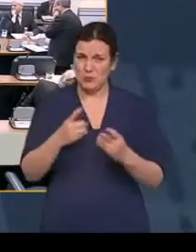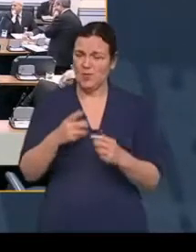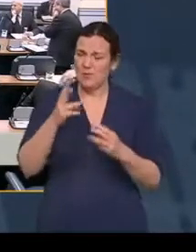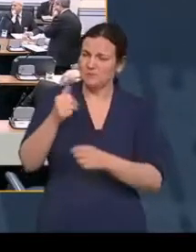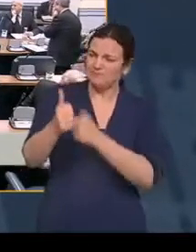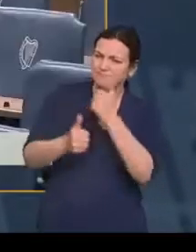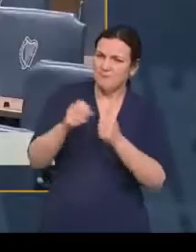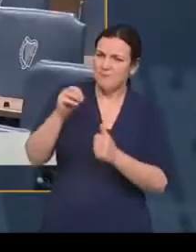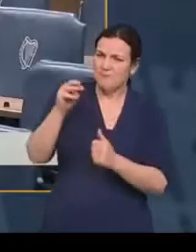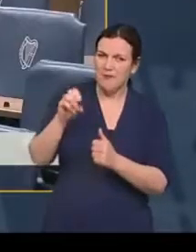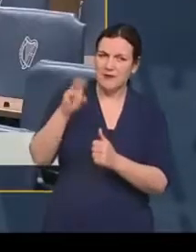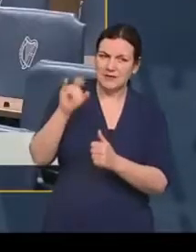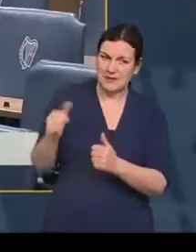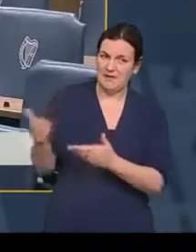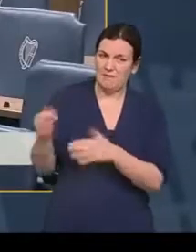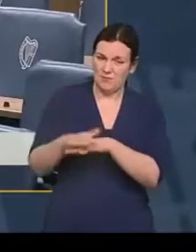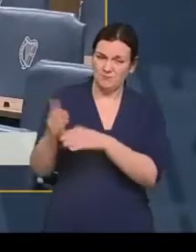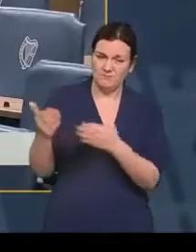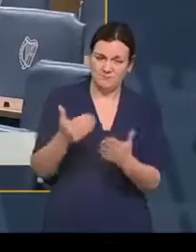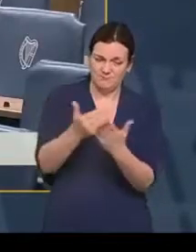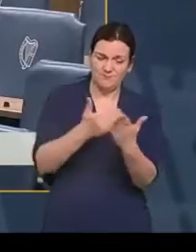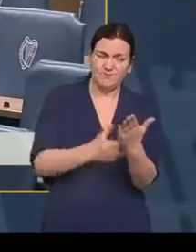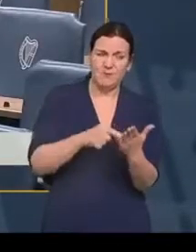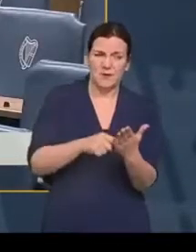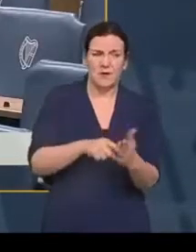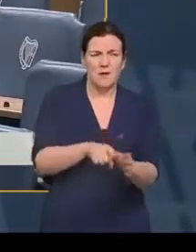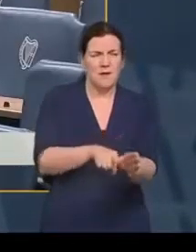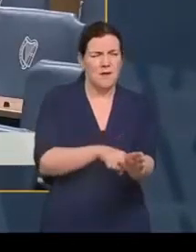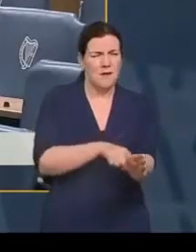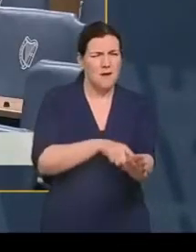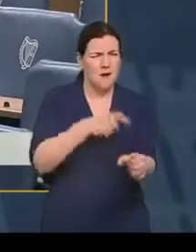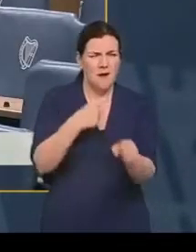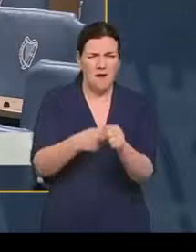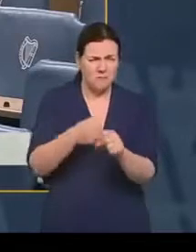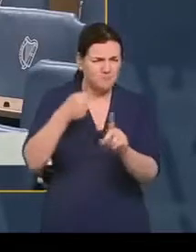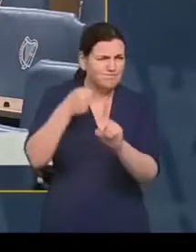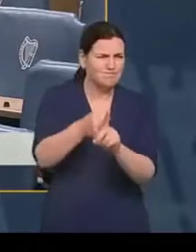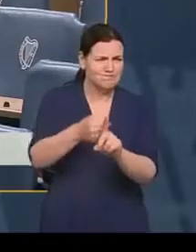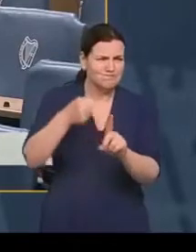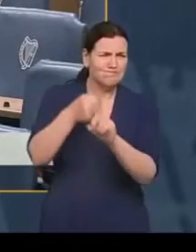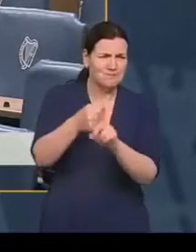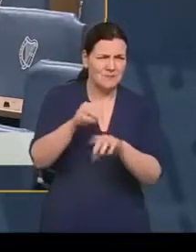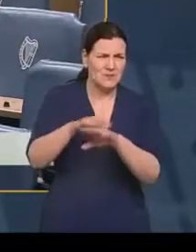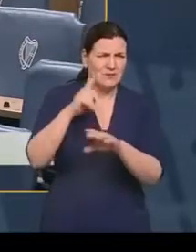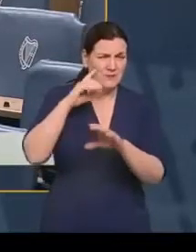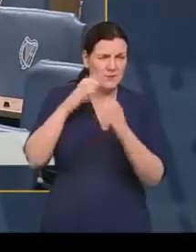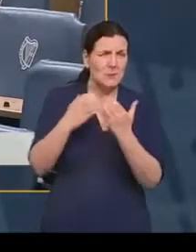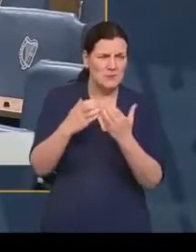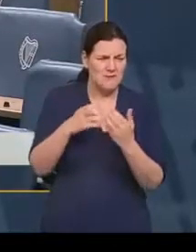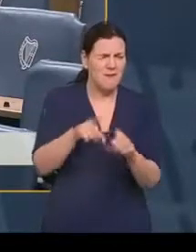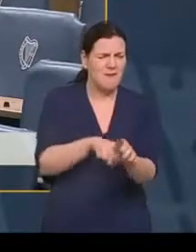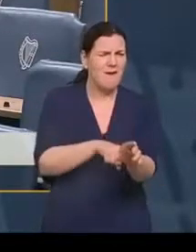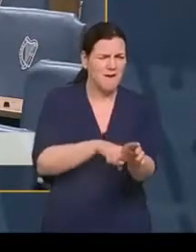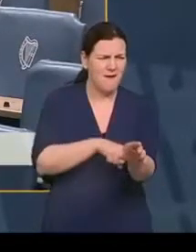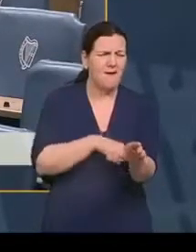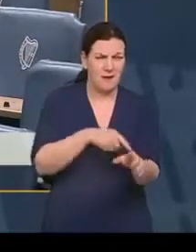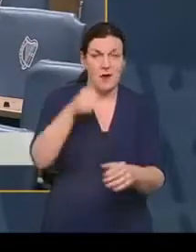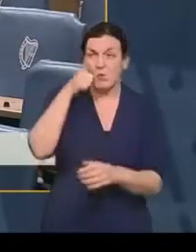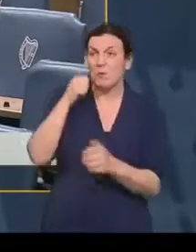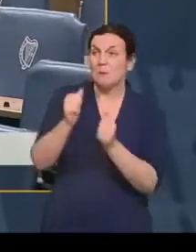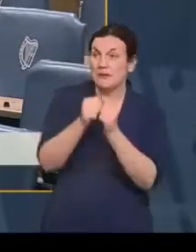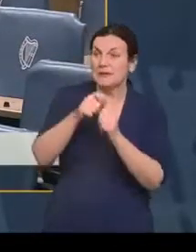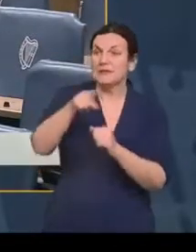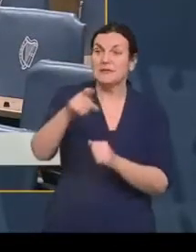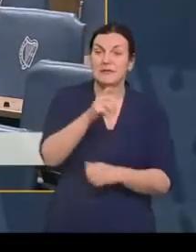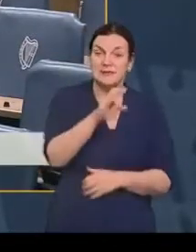I want to commend Mark Daly for bringing it forward. I think this has been a long, hard campaign for the deaf community. I know from meeting them,